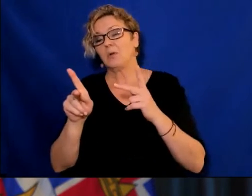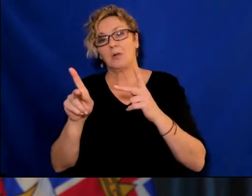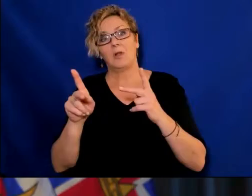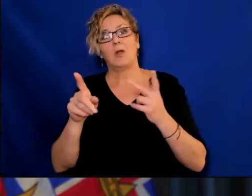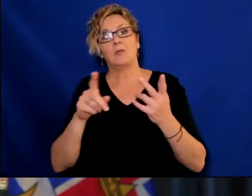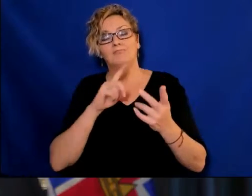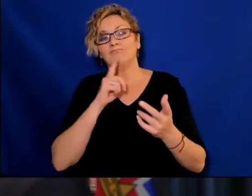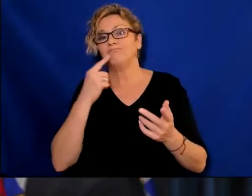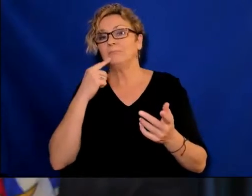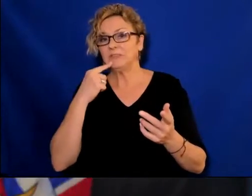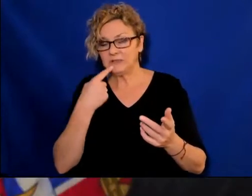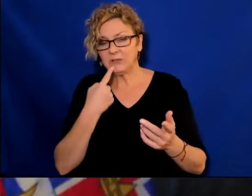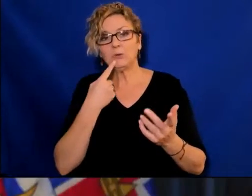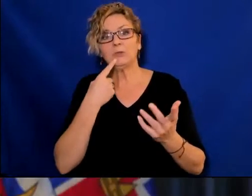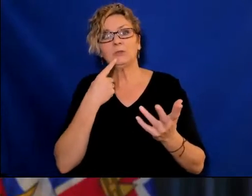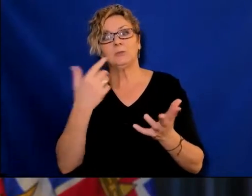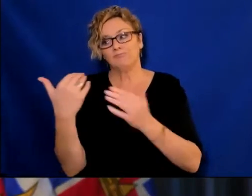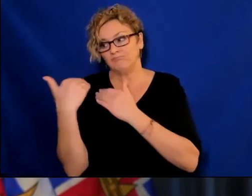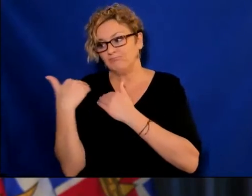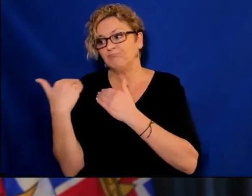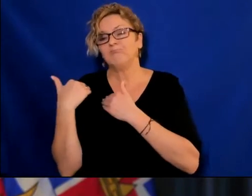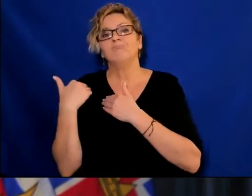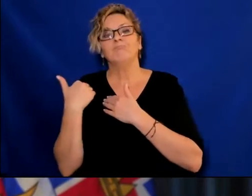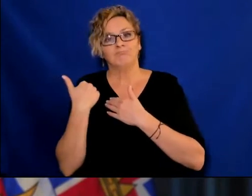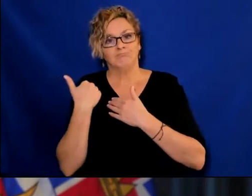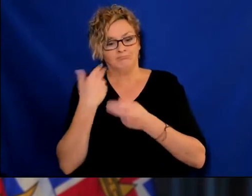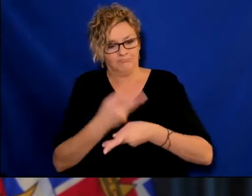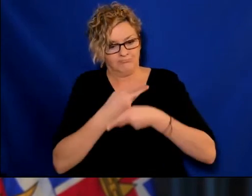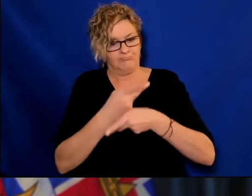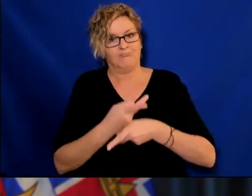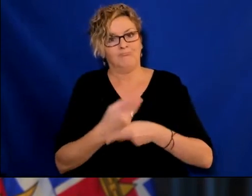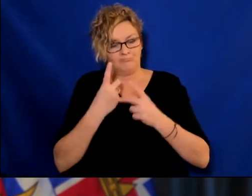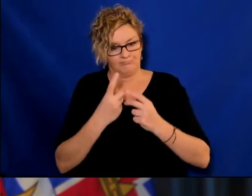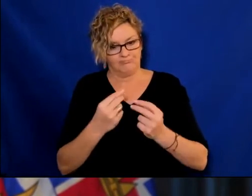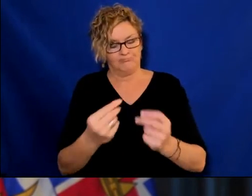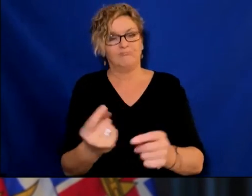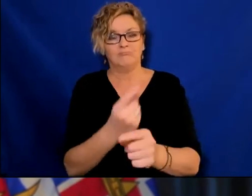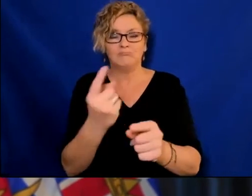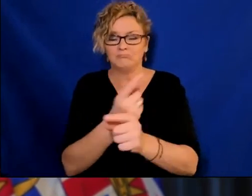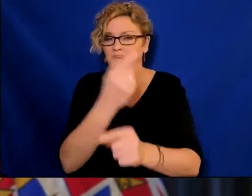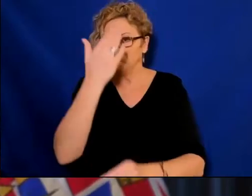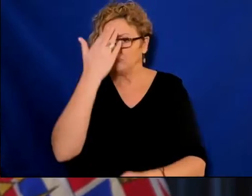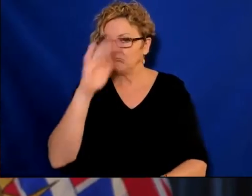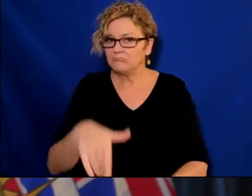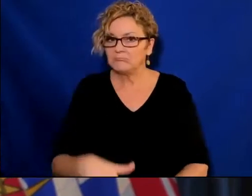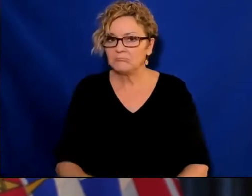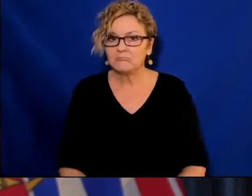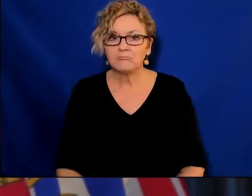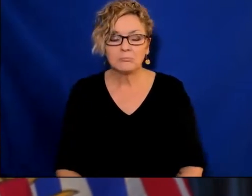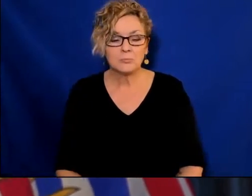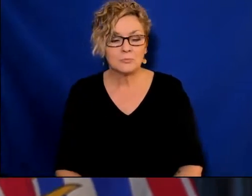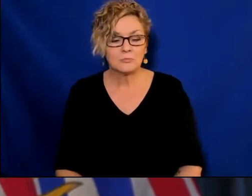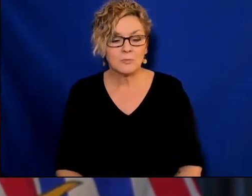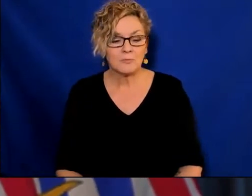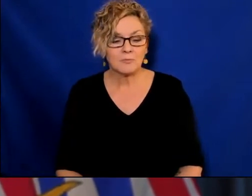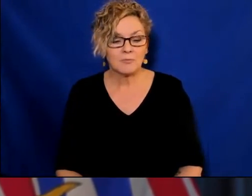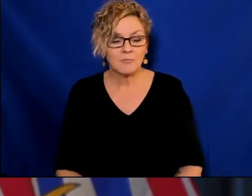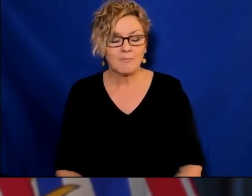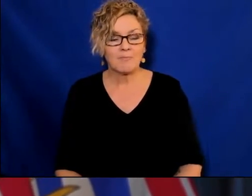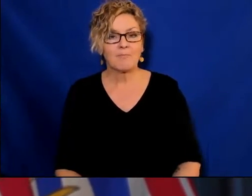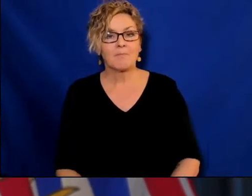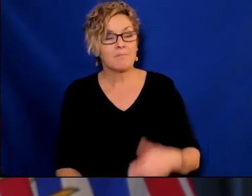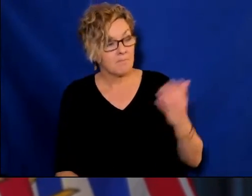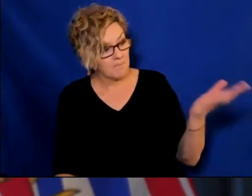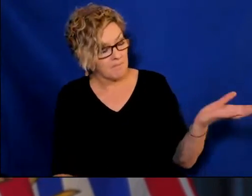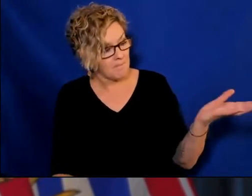so. Do you have a follow-up, Briar? Yes, I do. Just quickly, you talk about significant